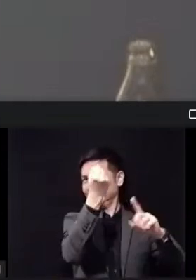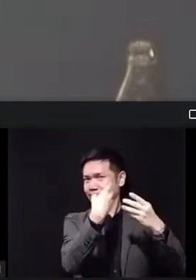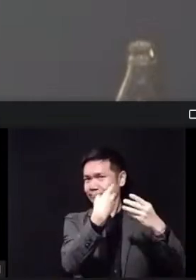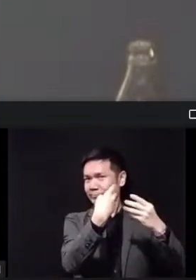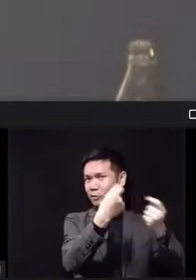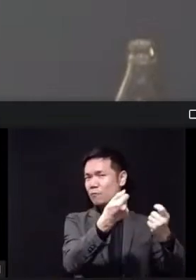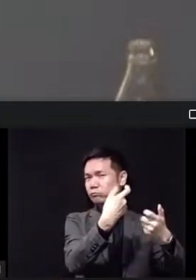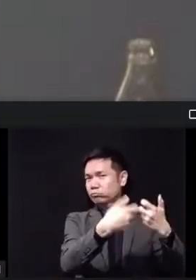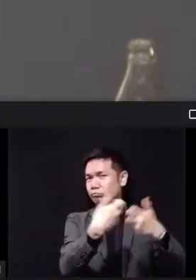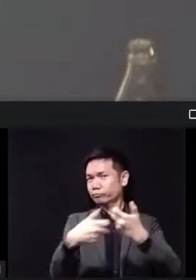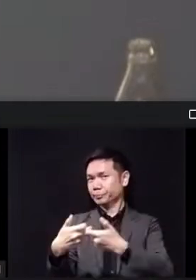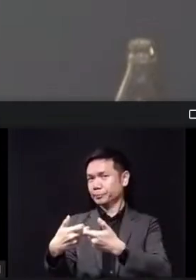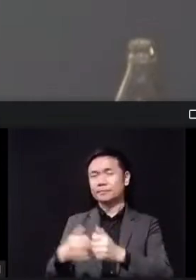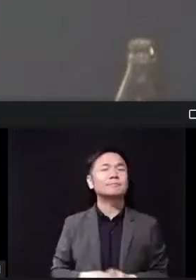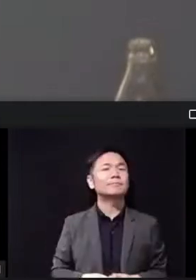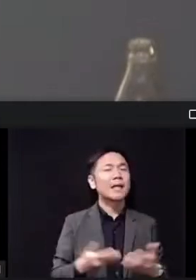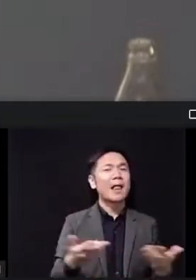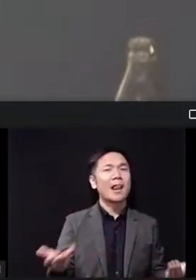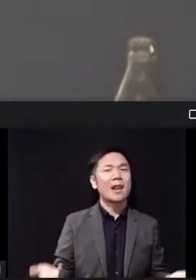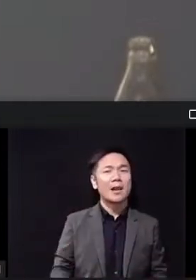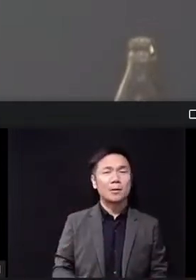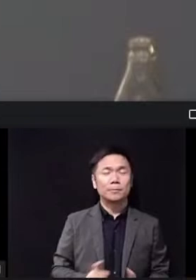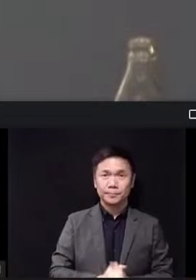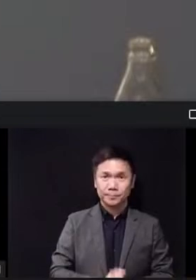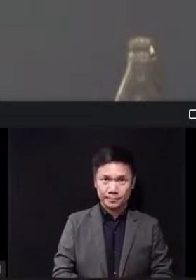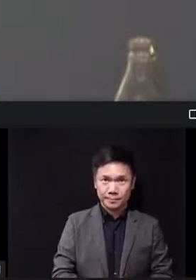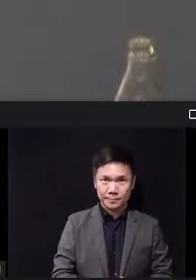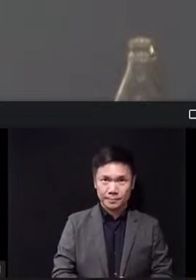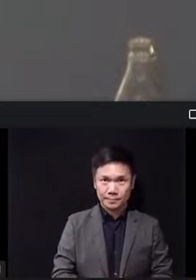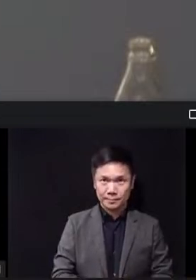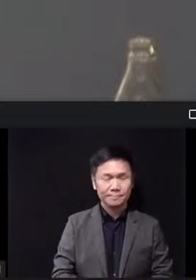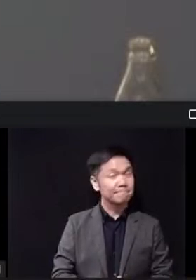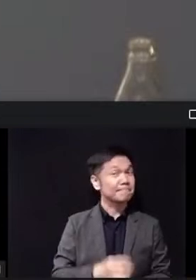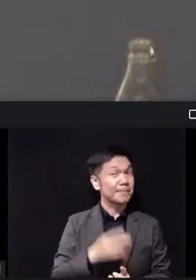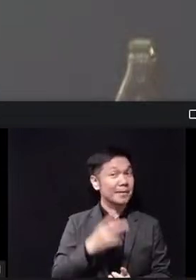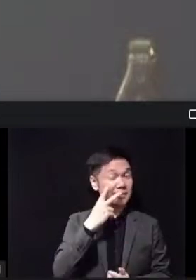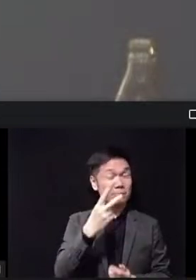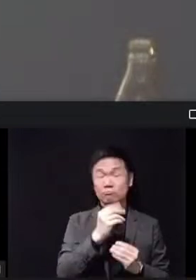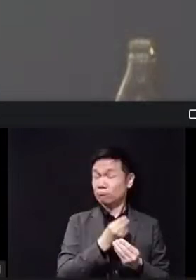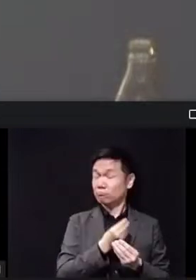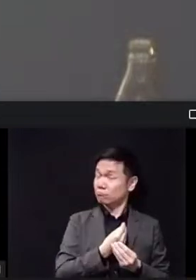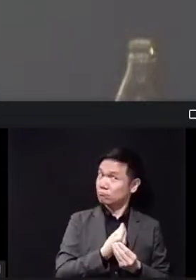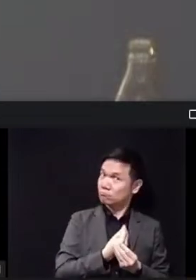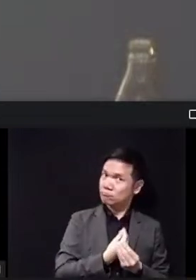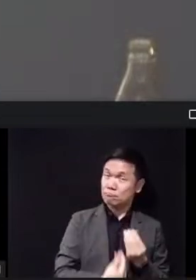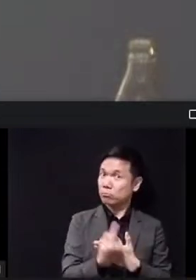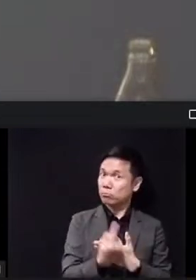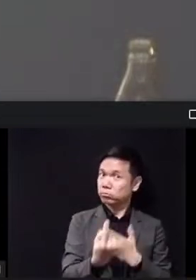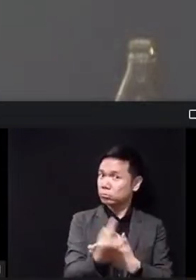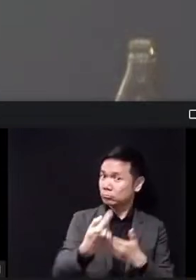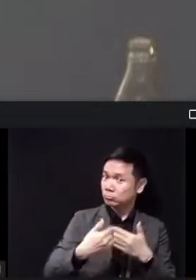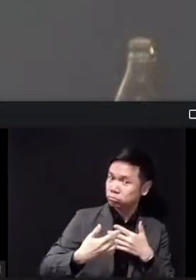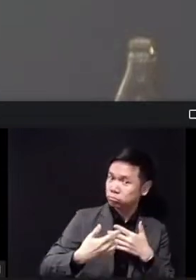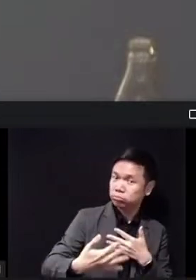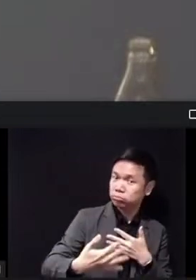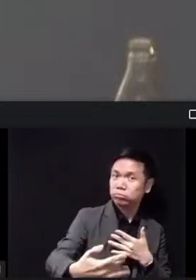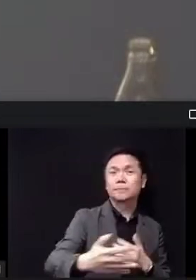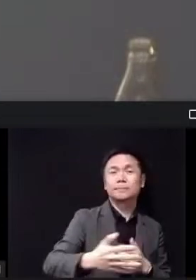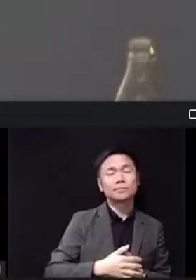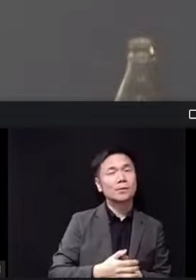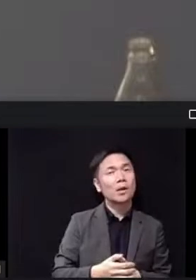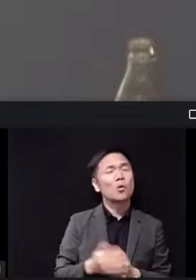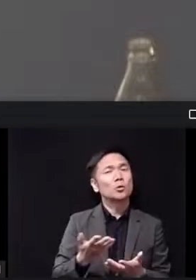Looking ahead, we are presented with milestone opportunities. We must ensure that